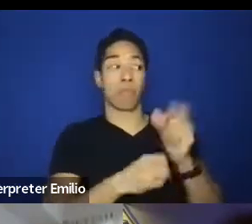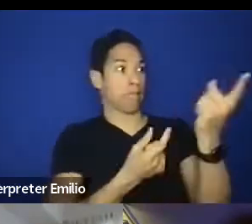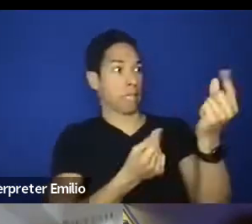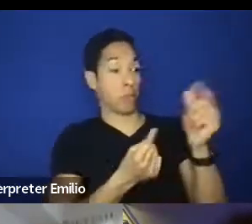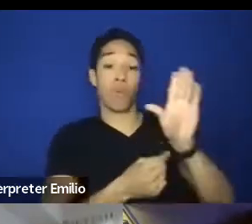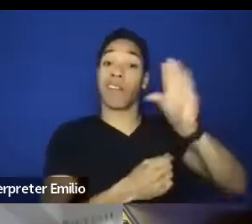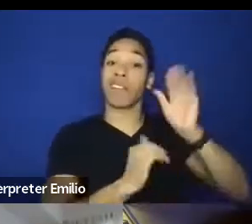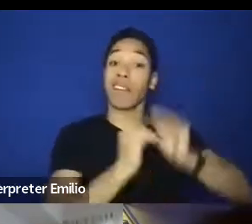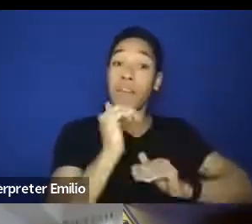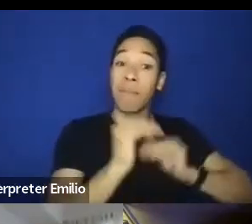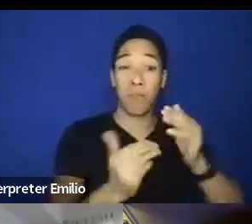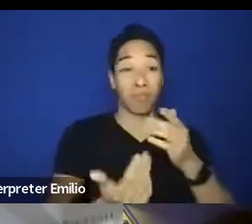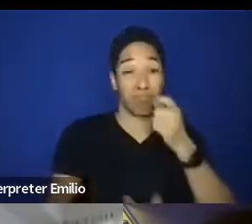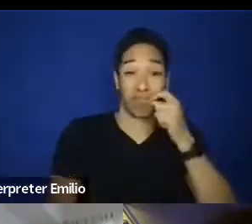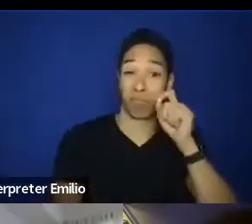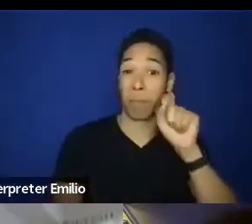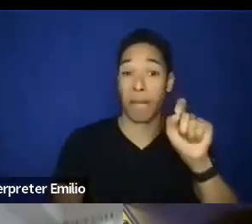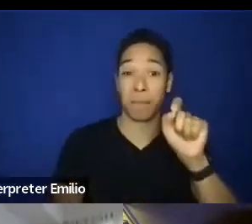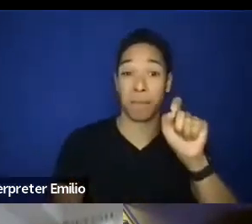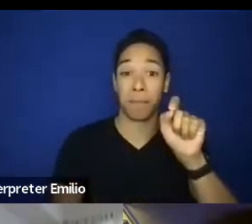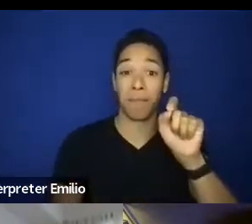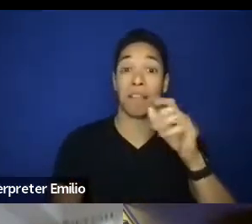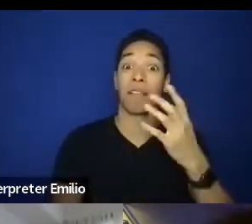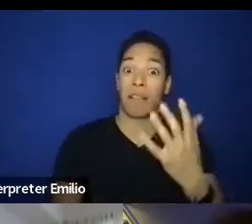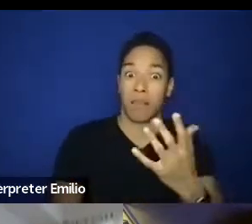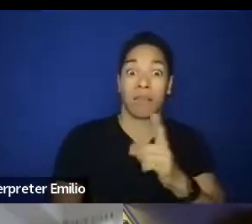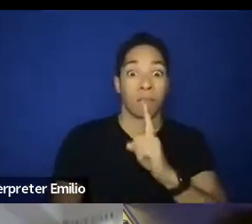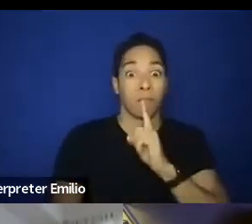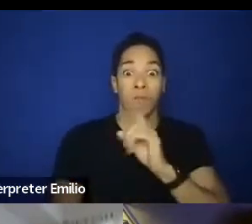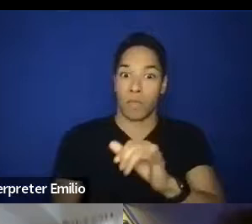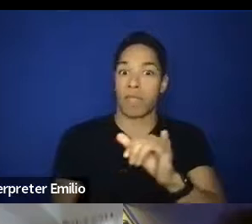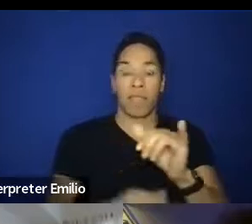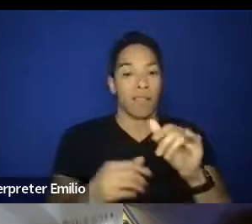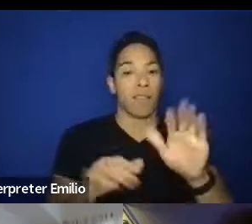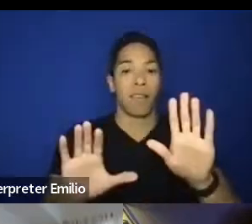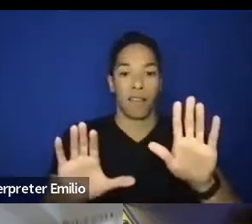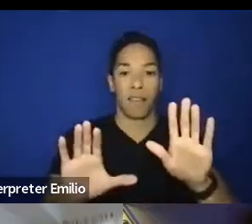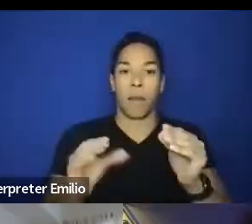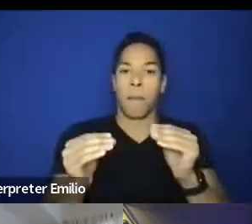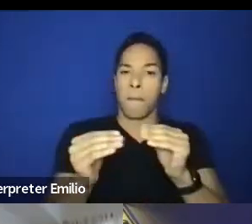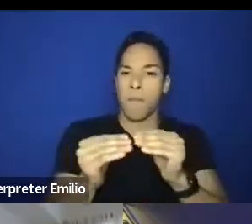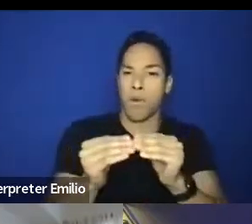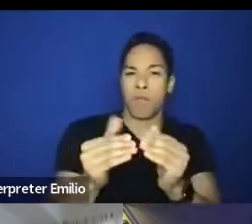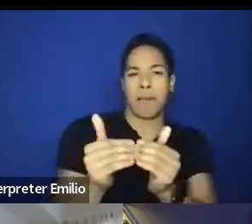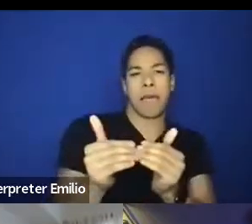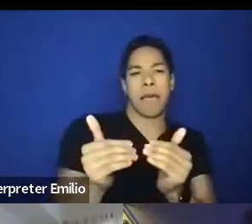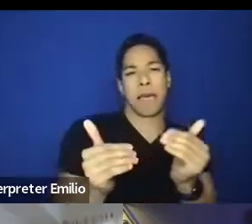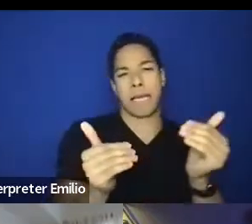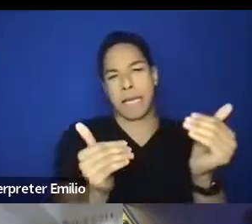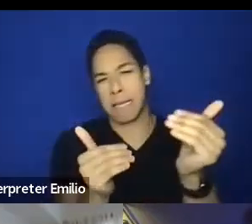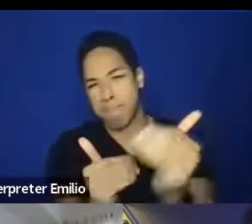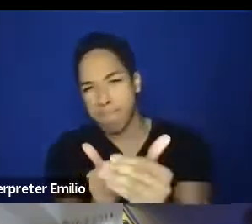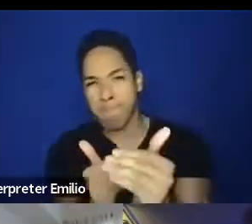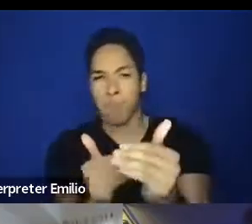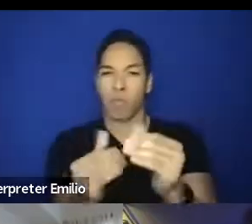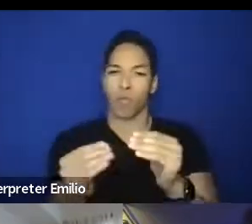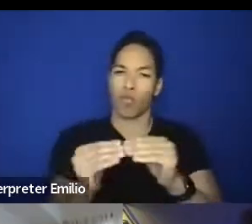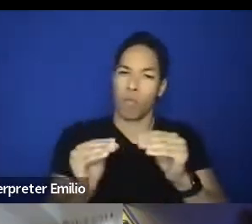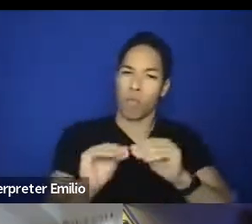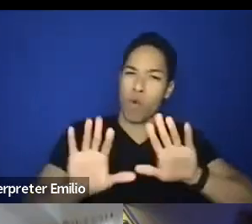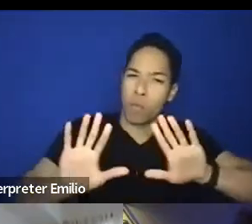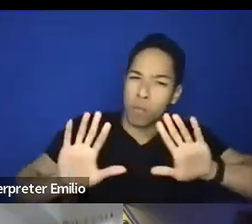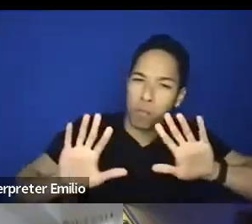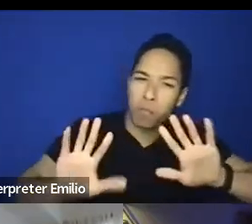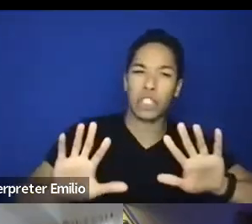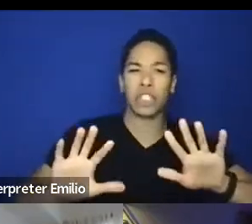comfortable. So really taking a step forward and pushing things further